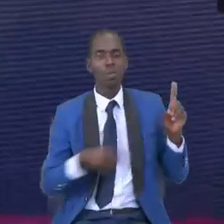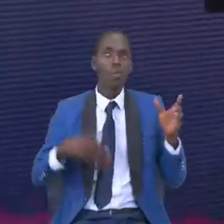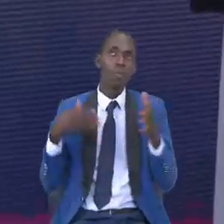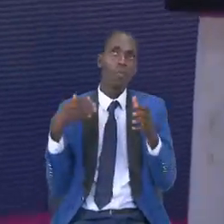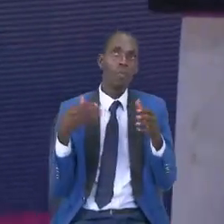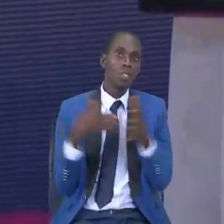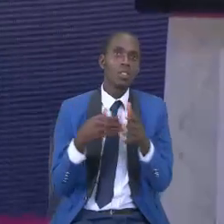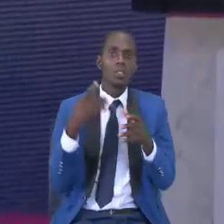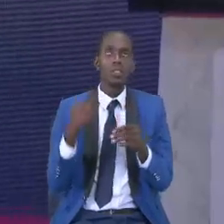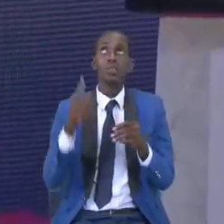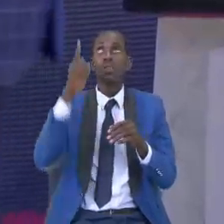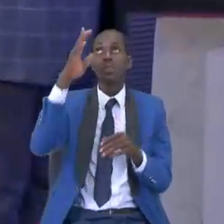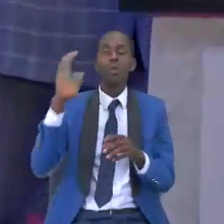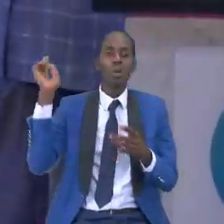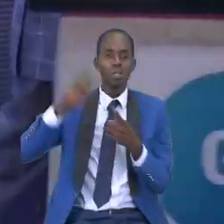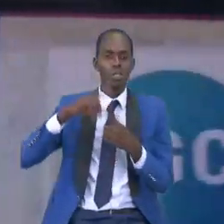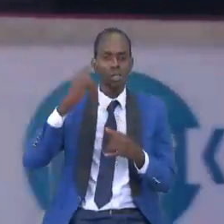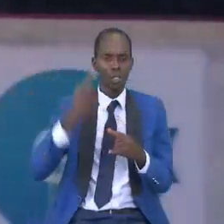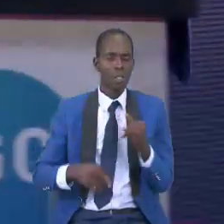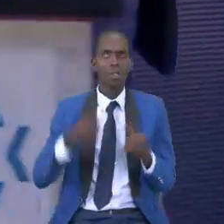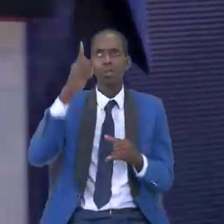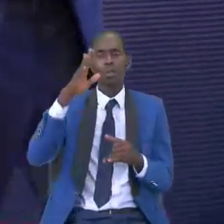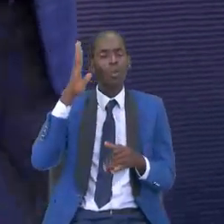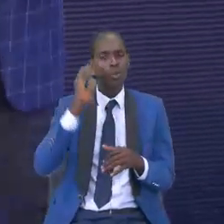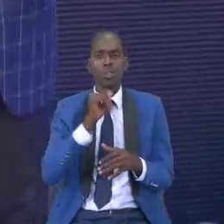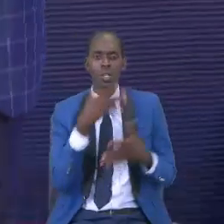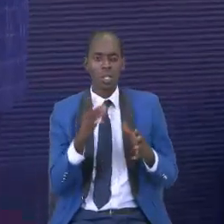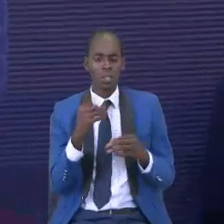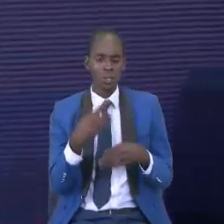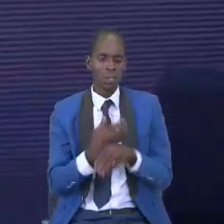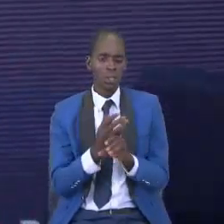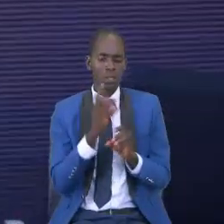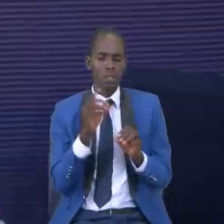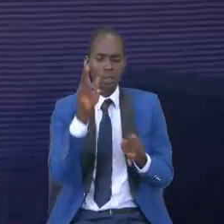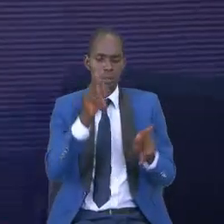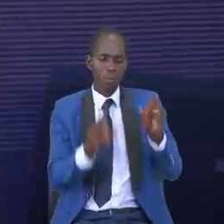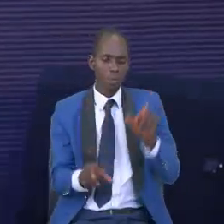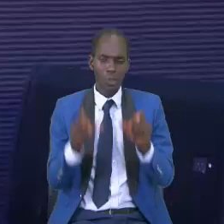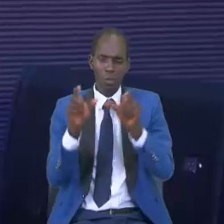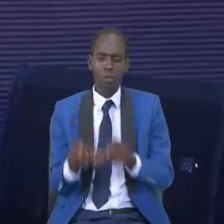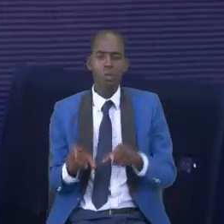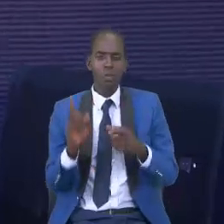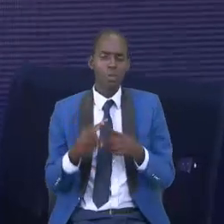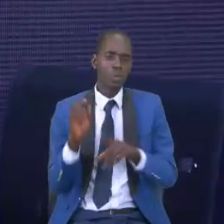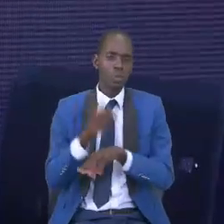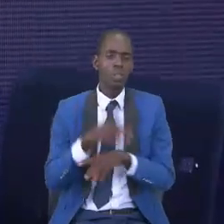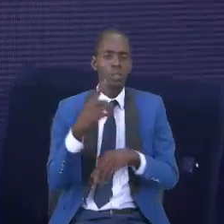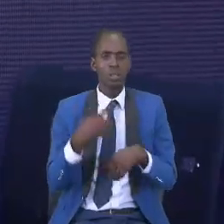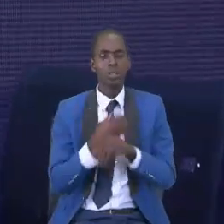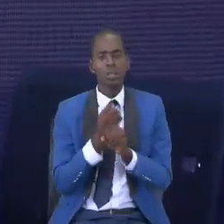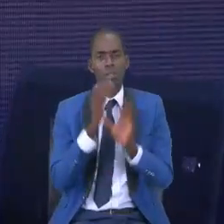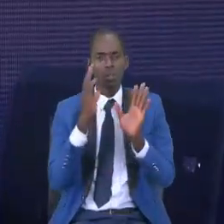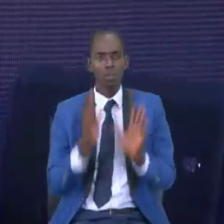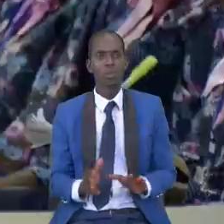the creature to conquer the creator. For the sea wrought and was tempestuous against them. Look at